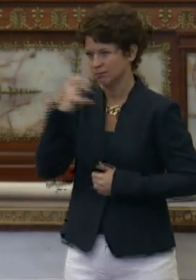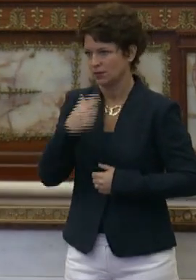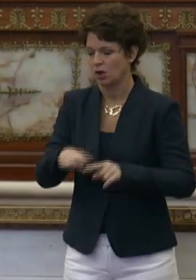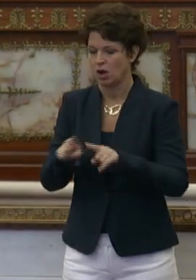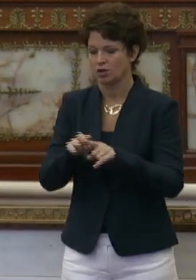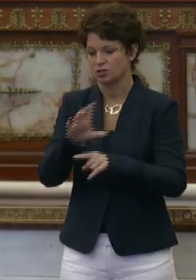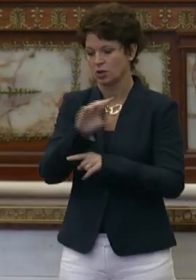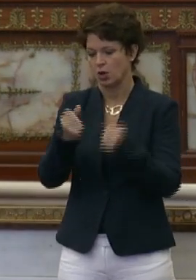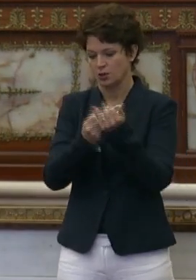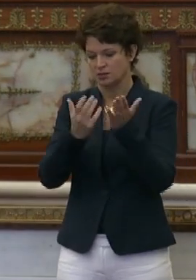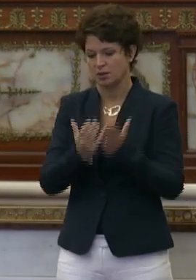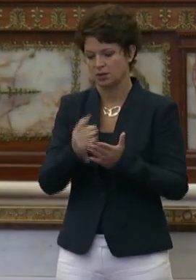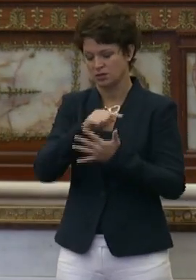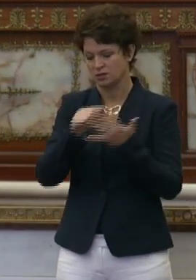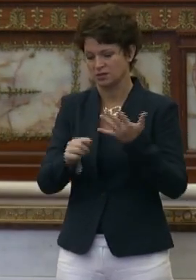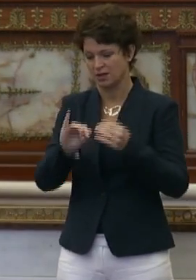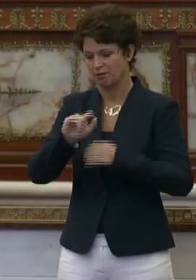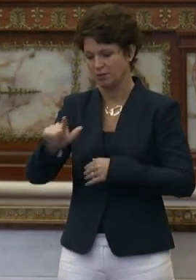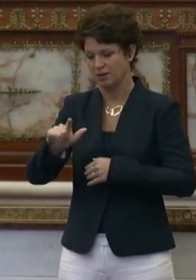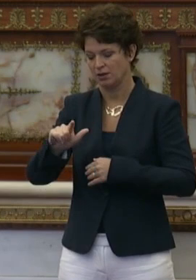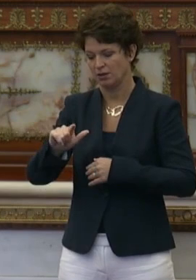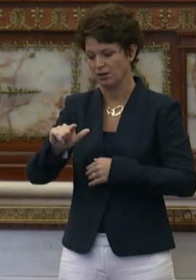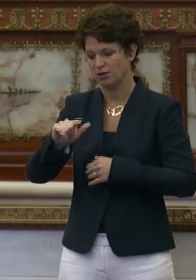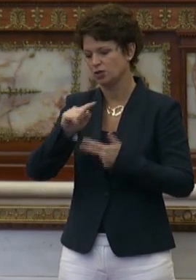the co-sponsors of Bill